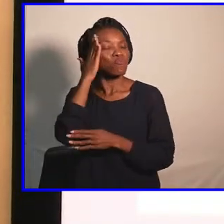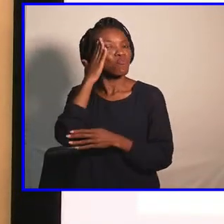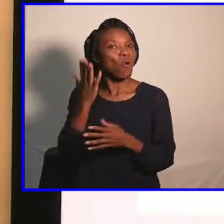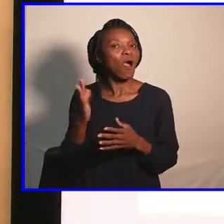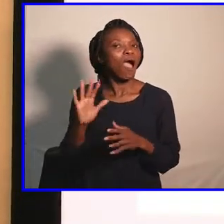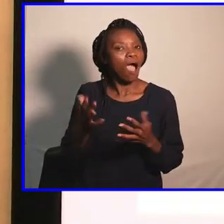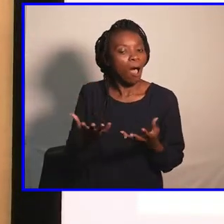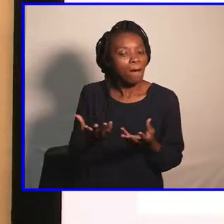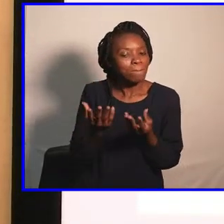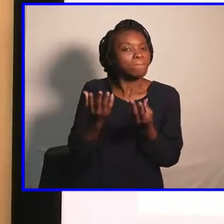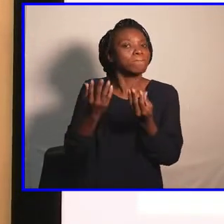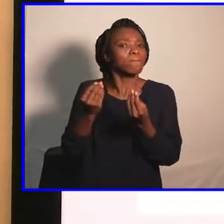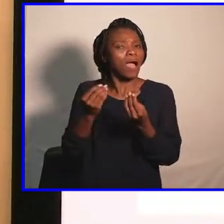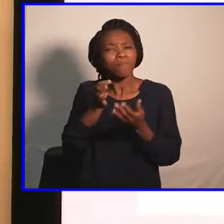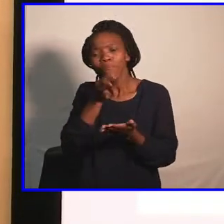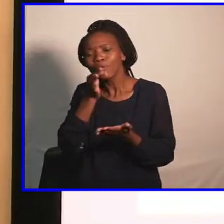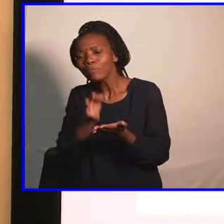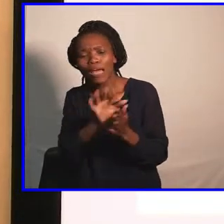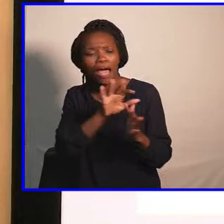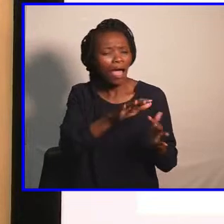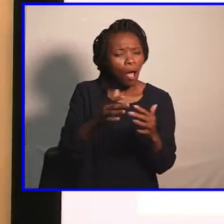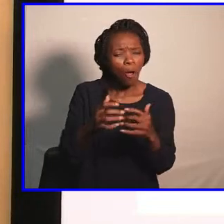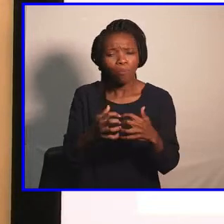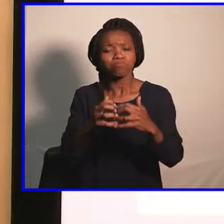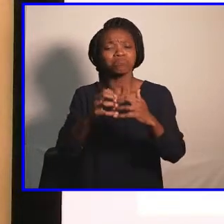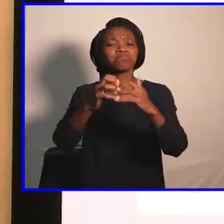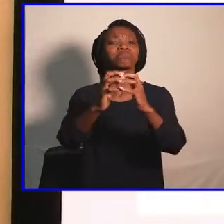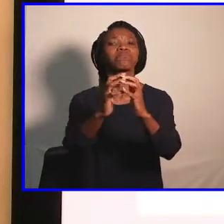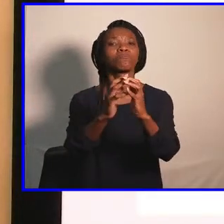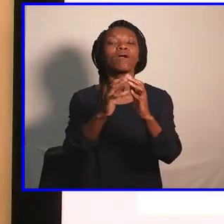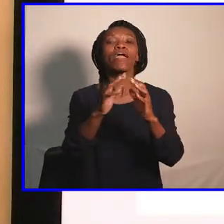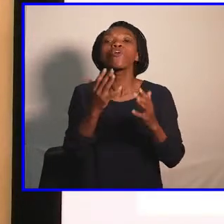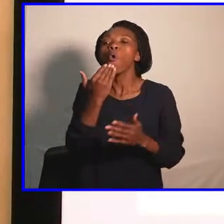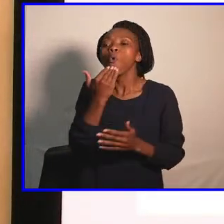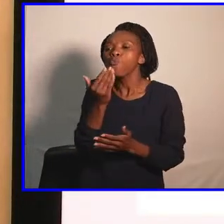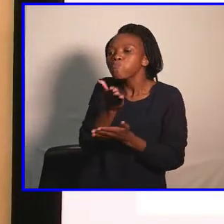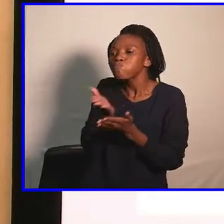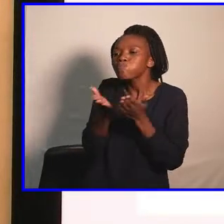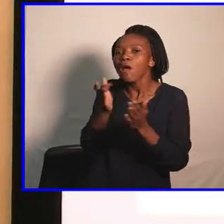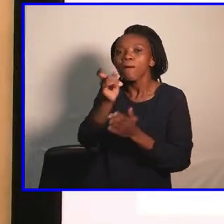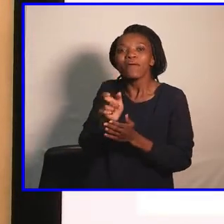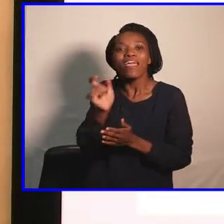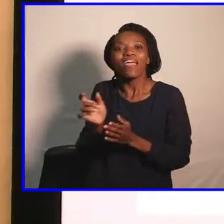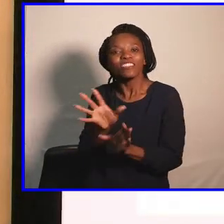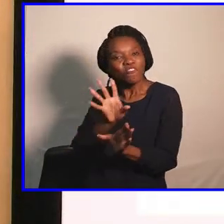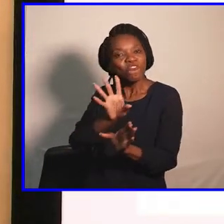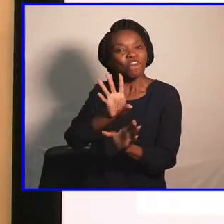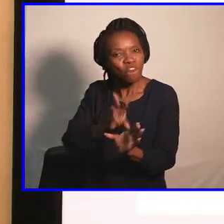came through, and the number of people who played a role, from